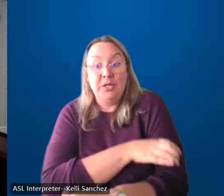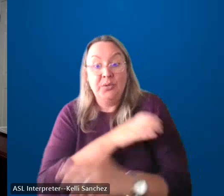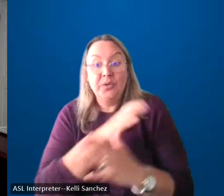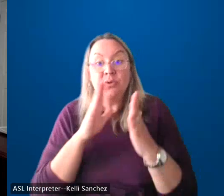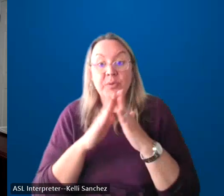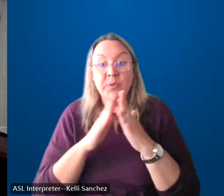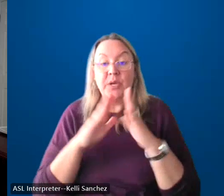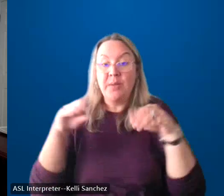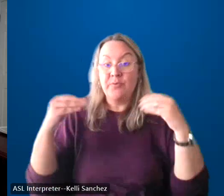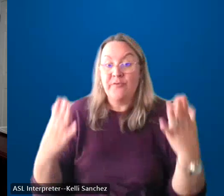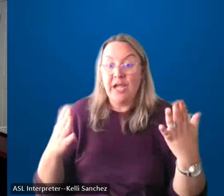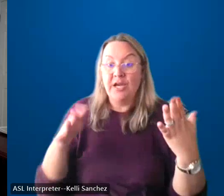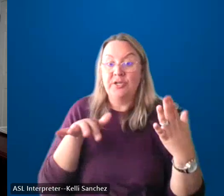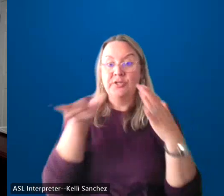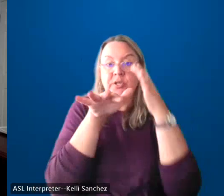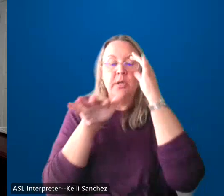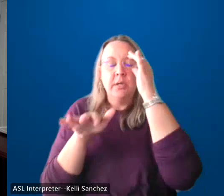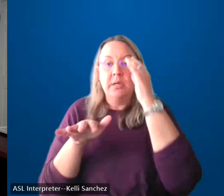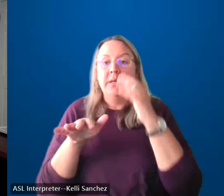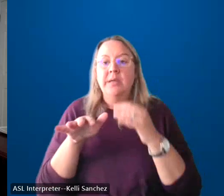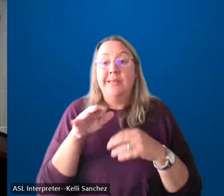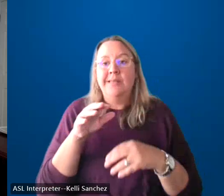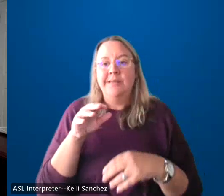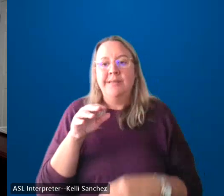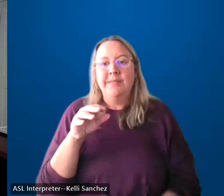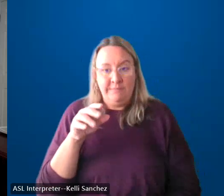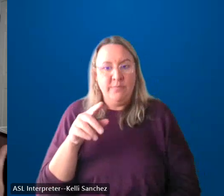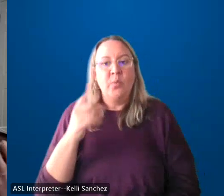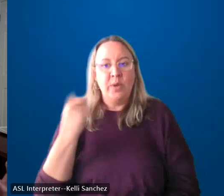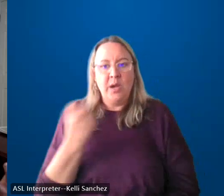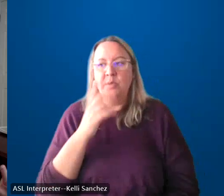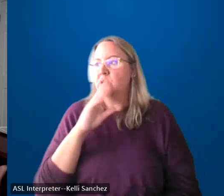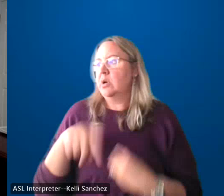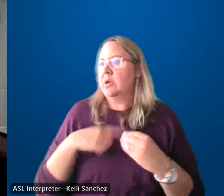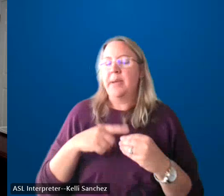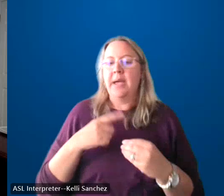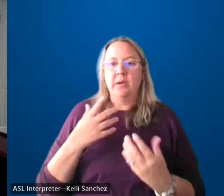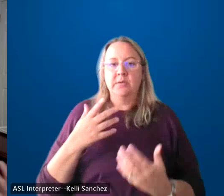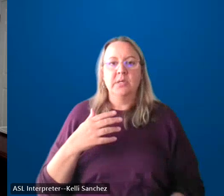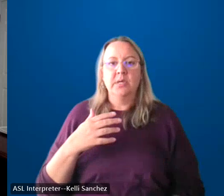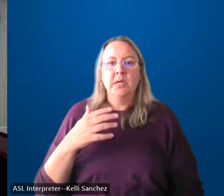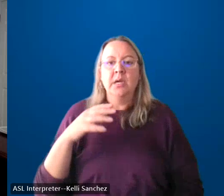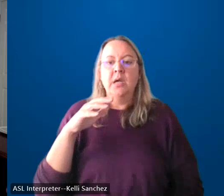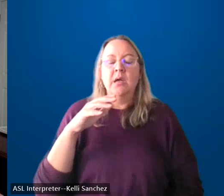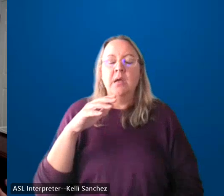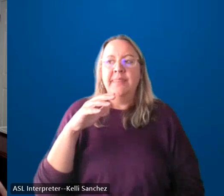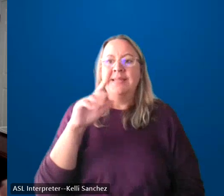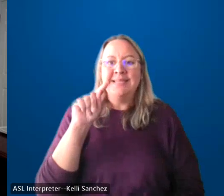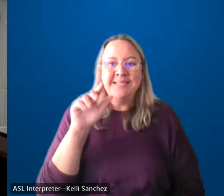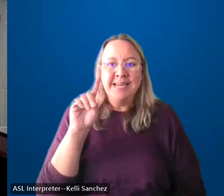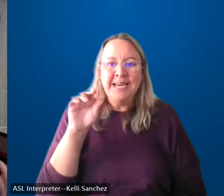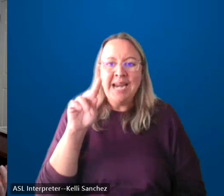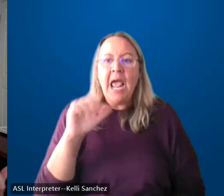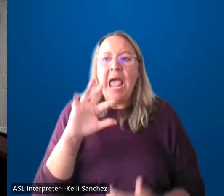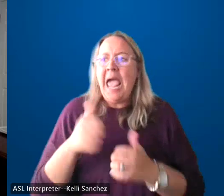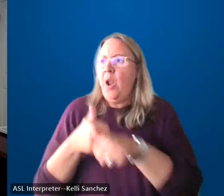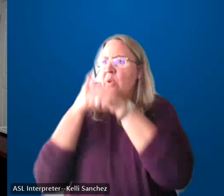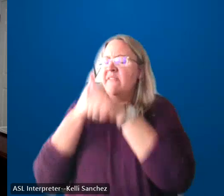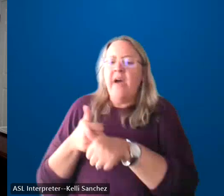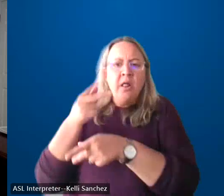clinical providers and treatment industry as a whole, we always talk about longitudinal data, right? Like how do we follow care? How do we follow